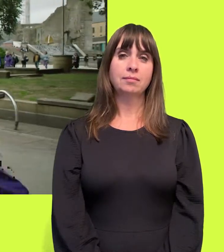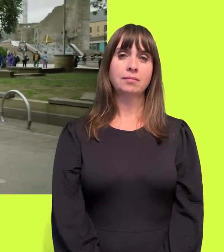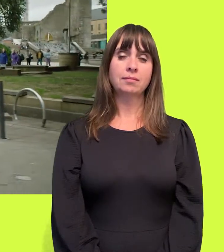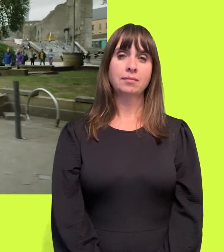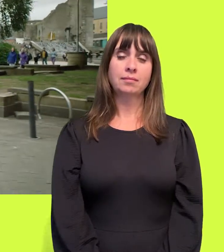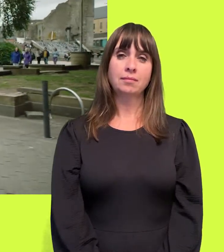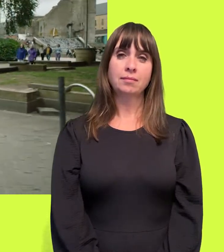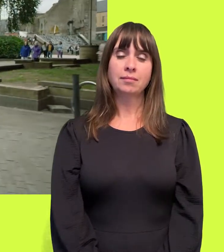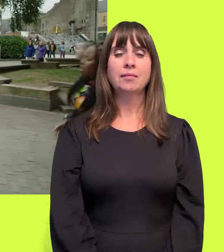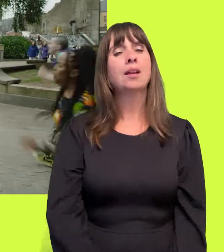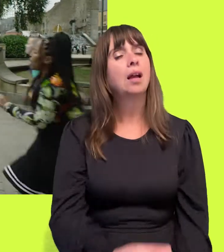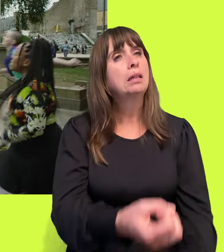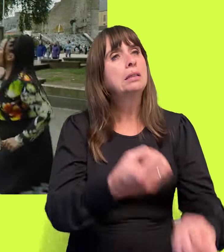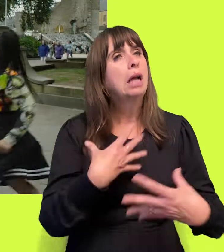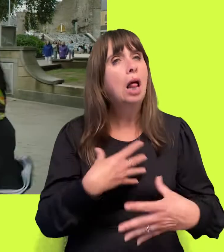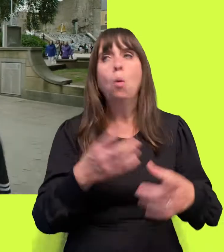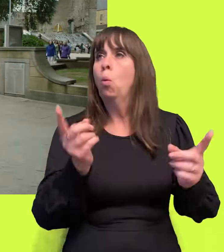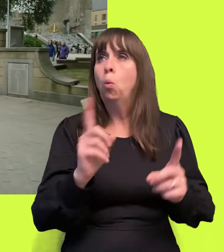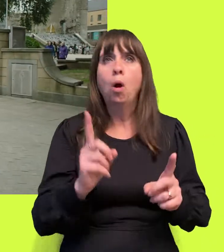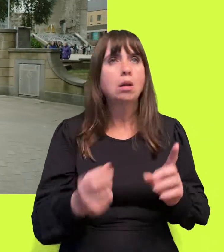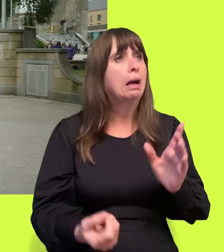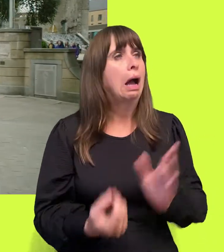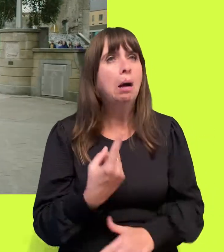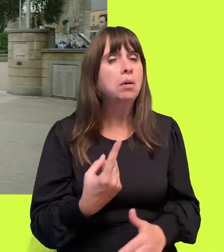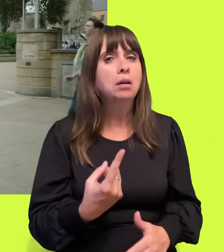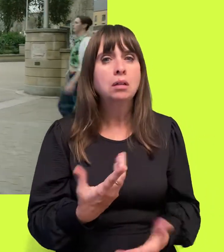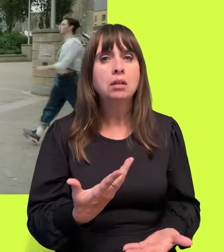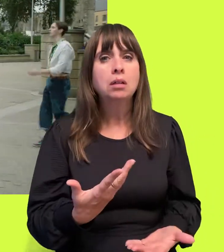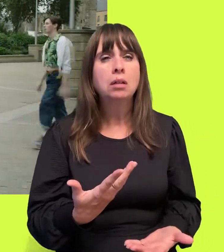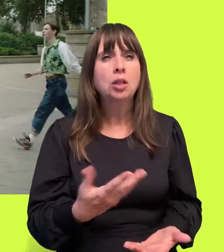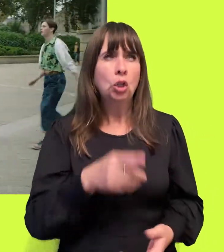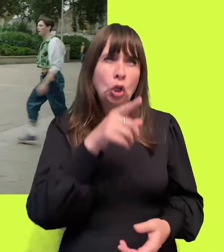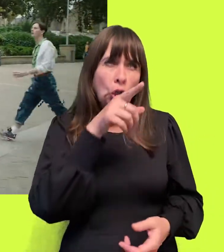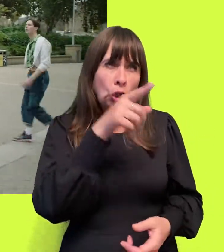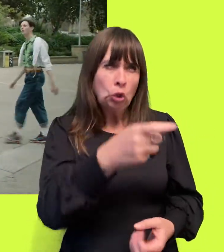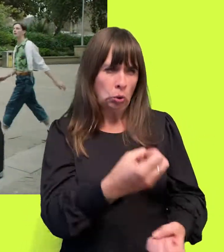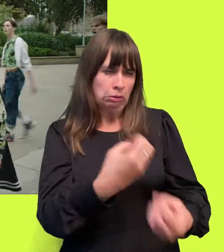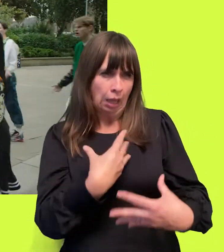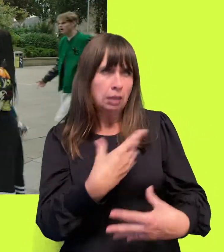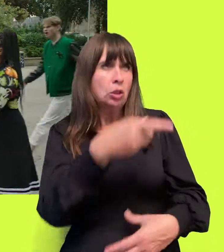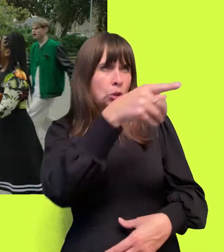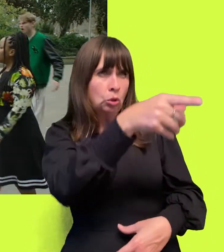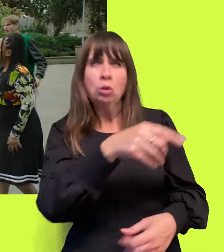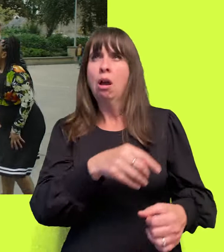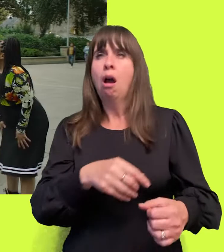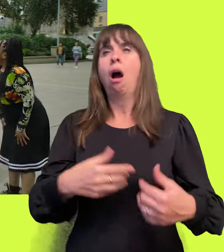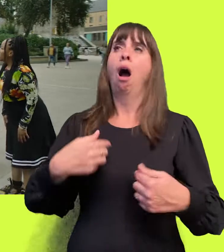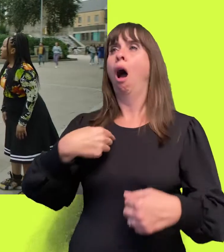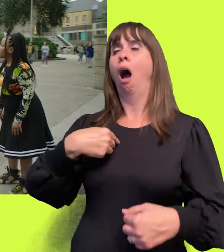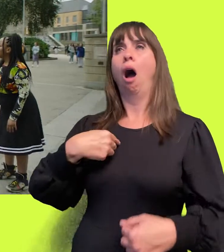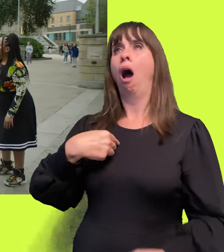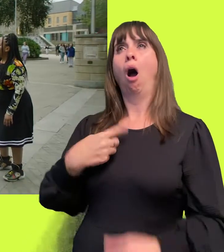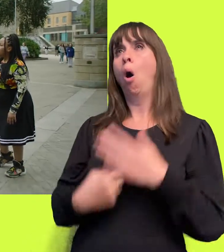Eva, can you just tell us what's Where are we going going? on? Yeah, what do you mean? It's not just me. What? Just trust